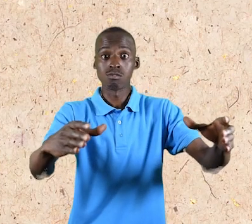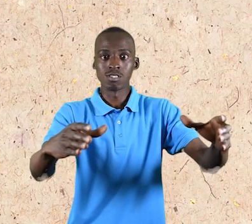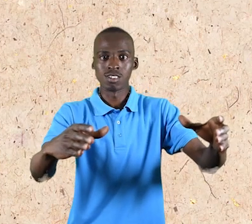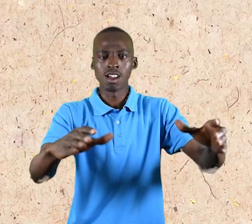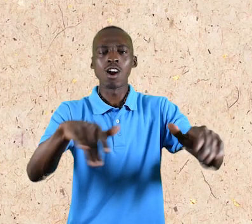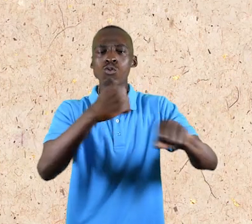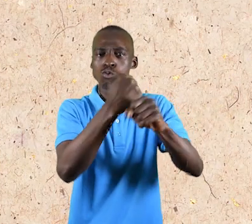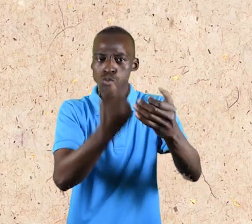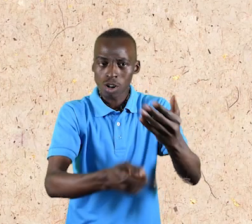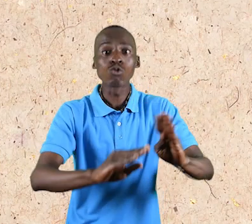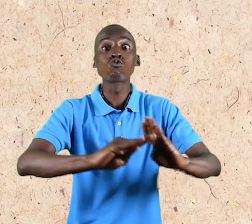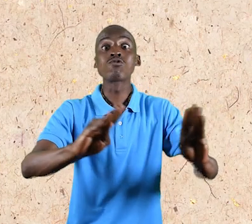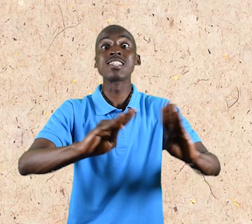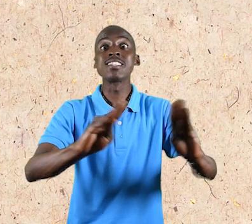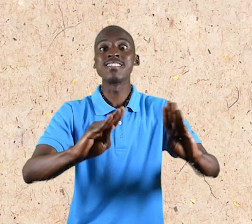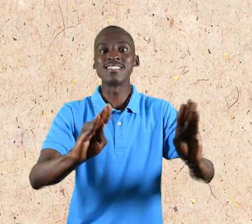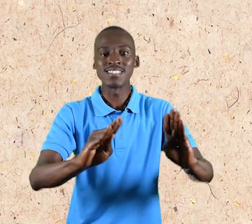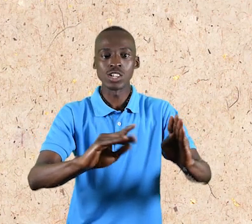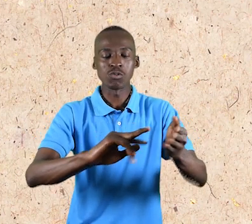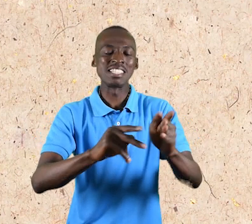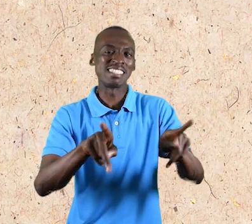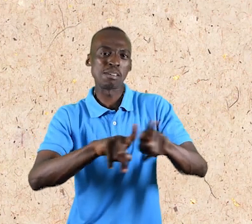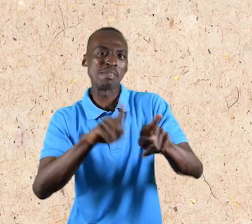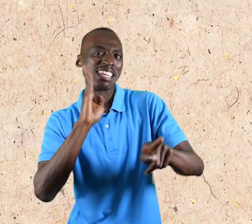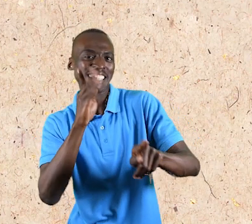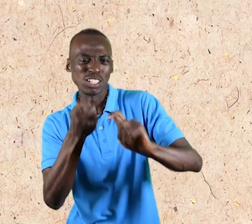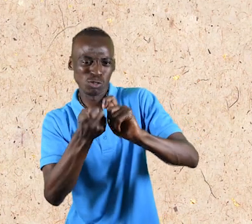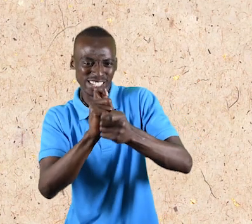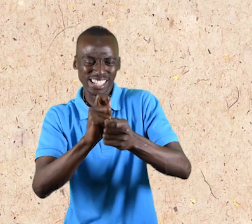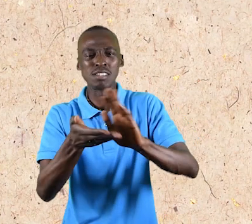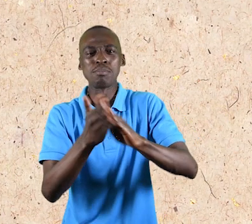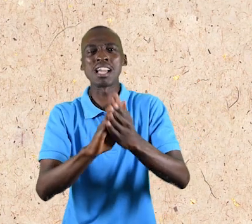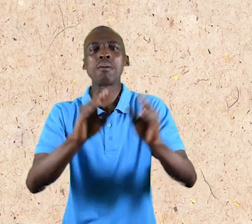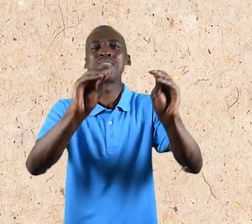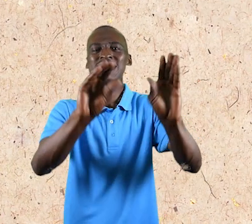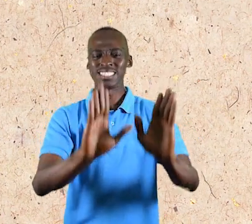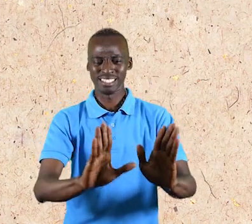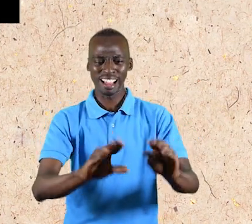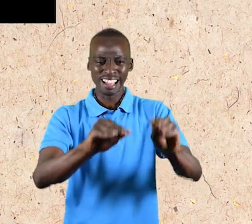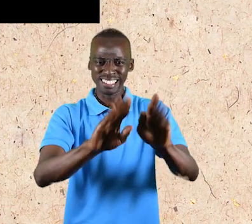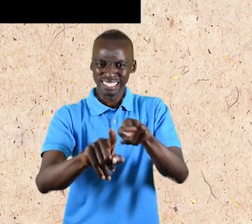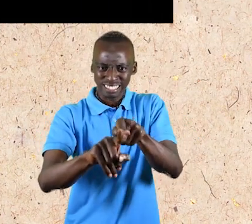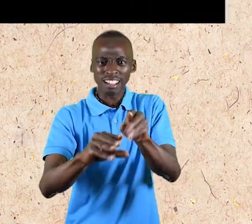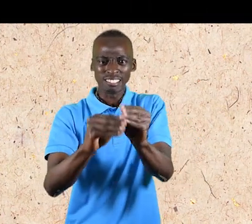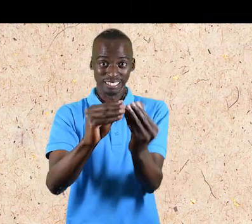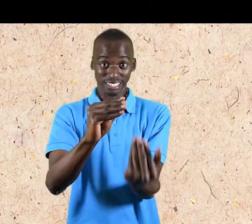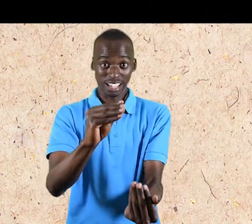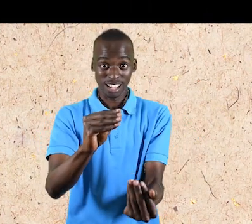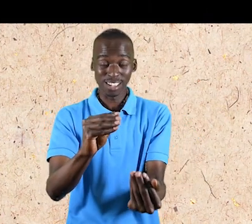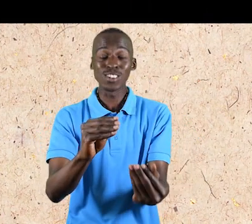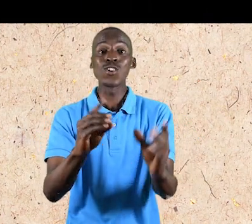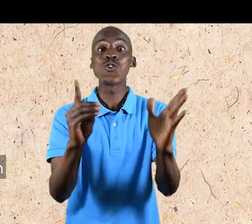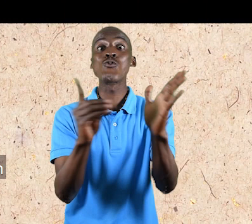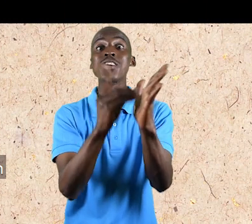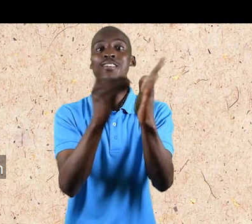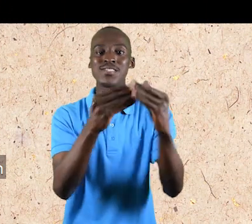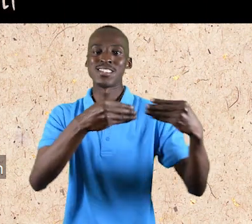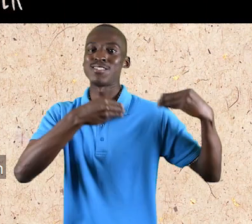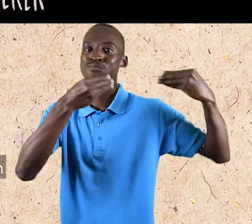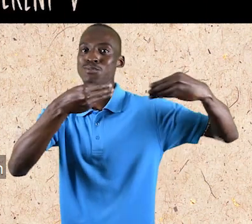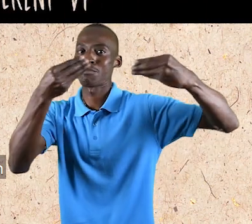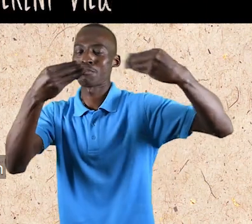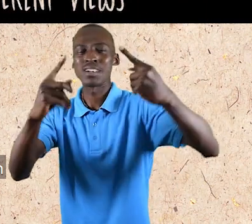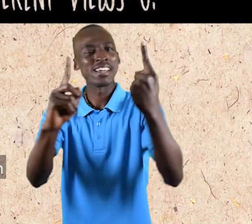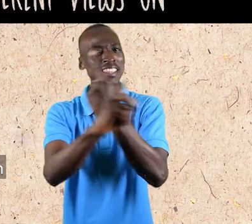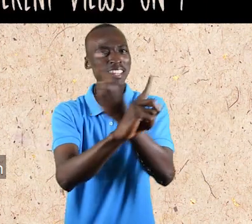learn, so it's often translated in English as teacher. And the teacher is said to be a son or a descendant of King David. And so there are